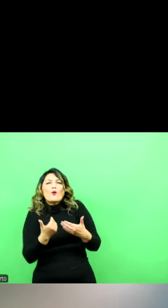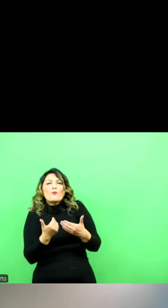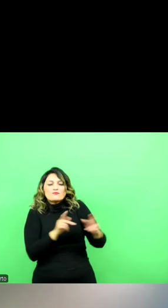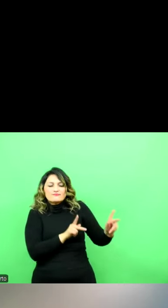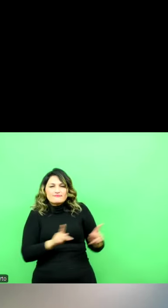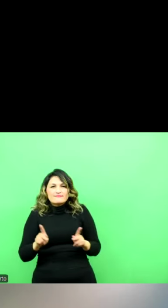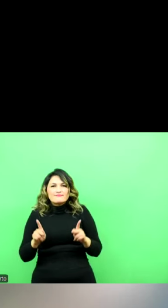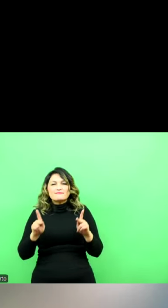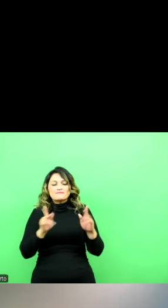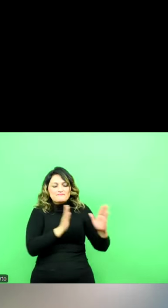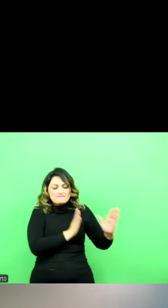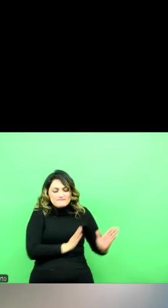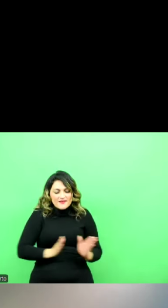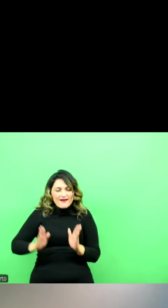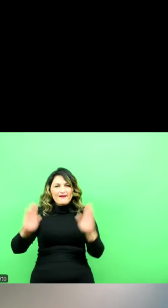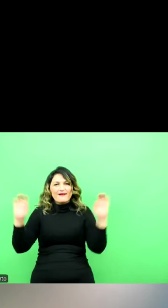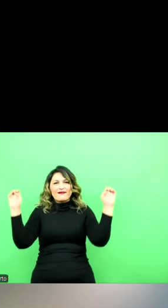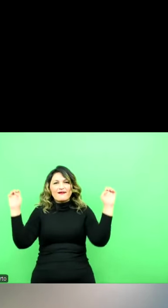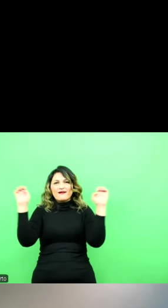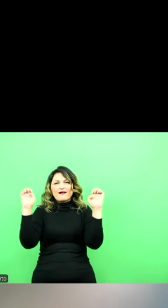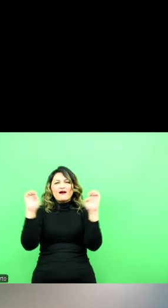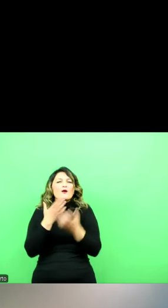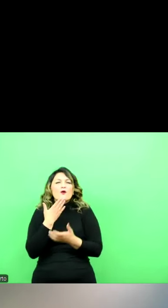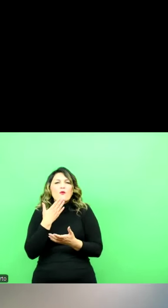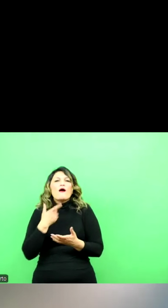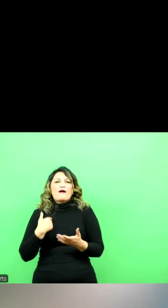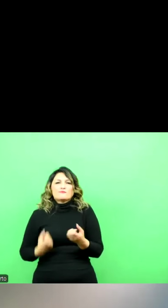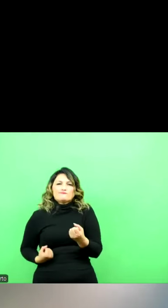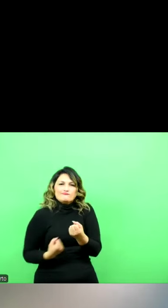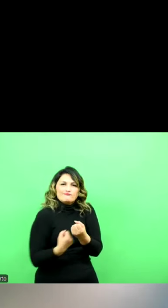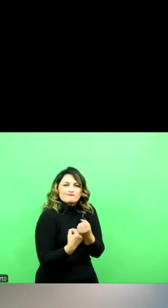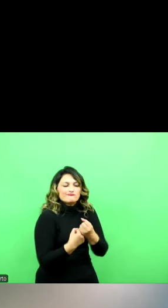assistance to implement this action plan.